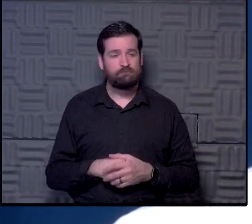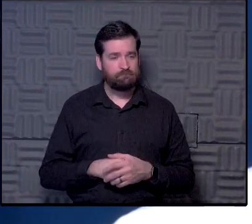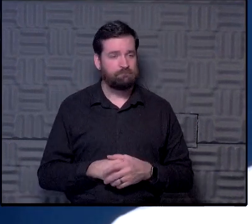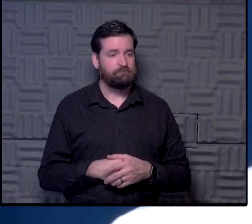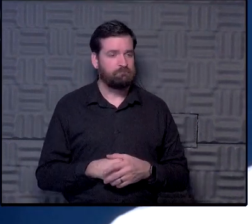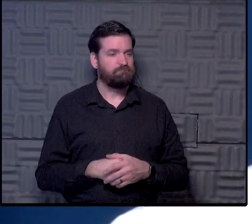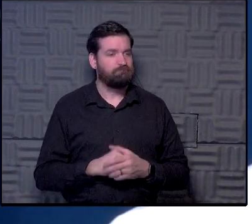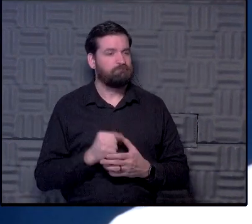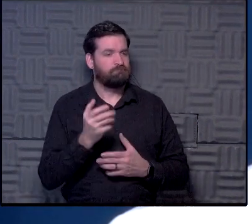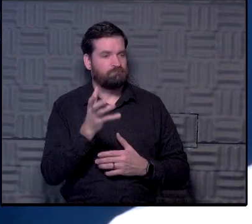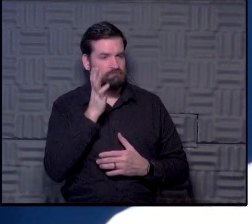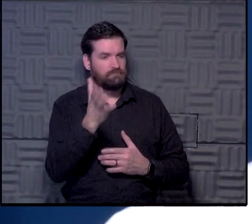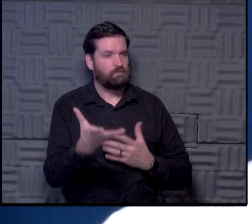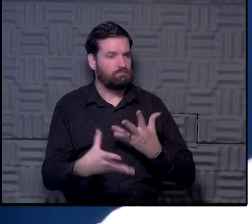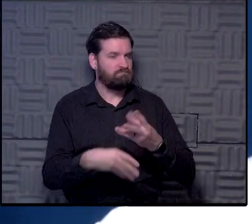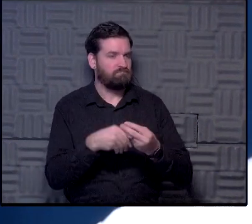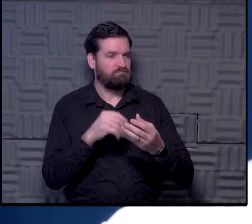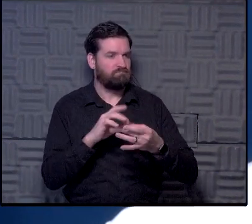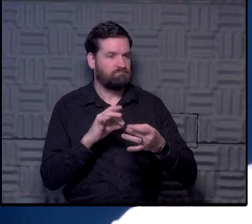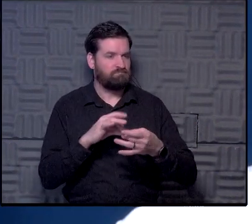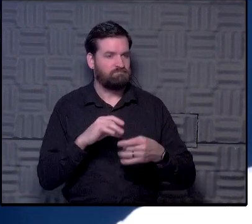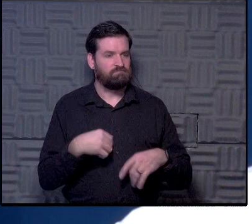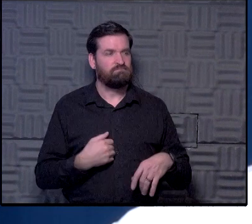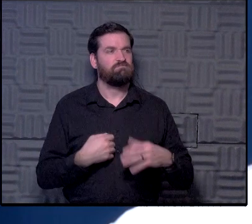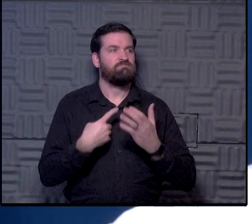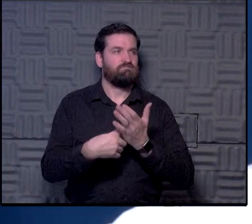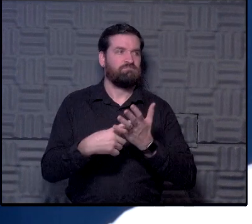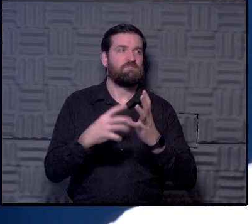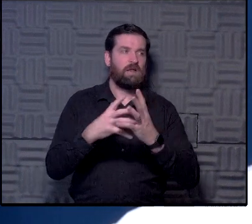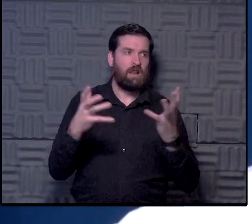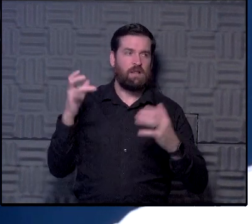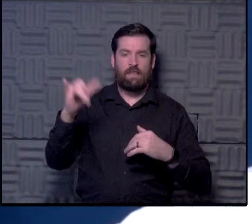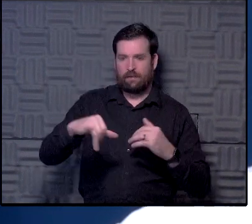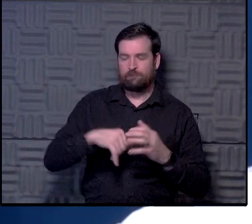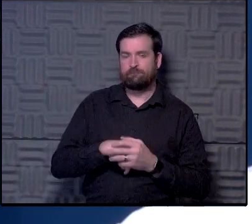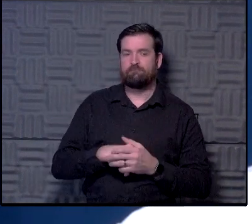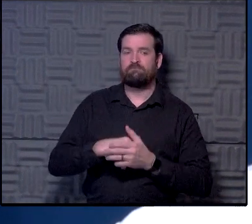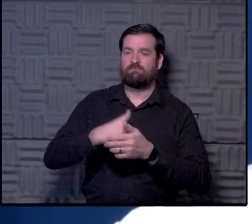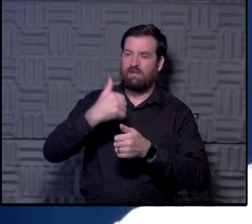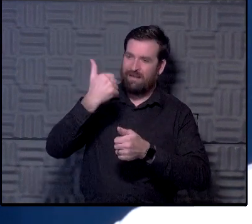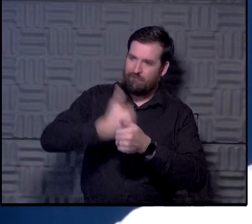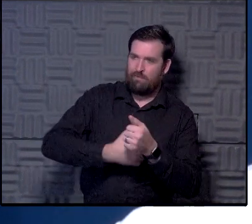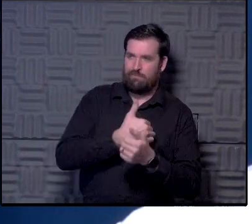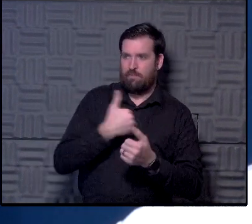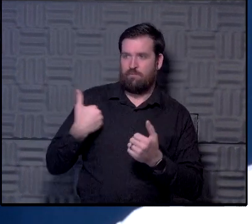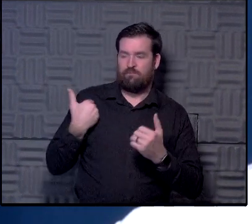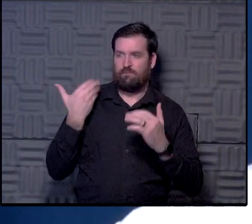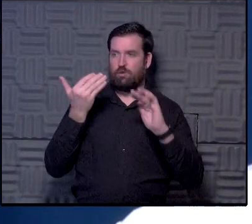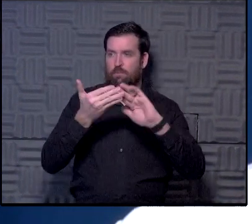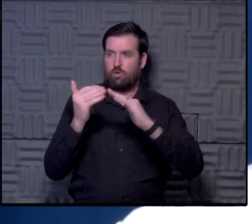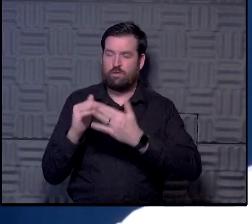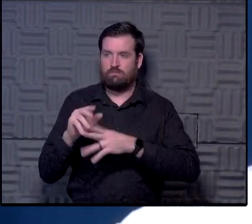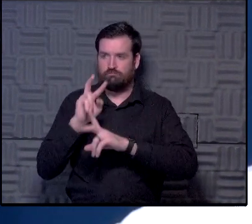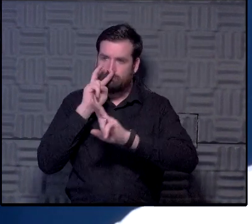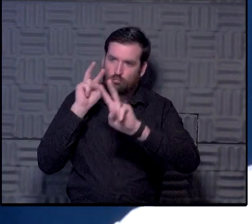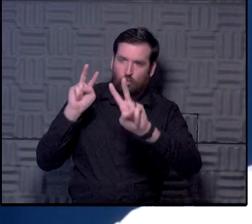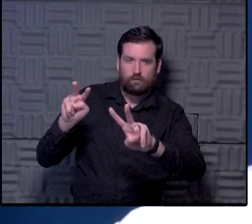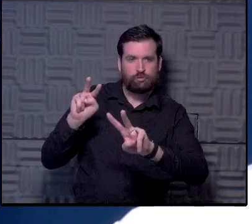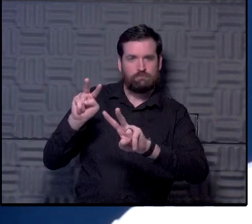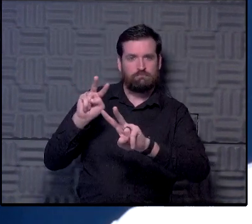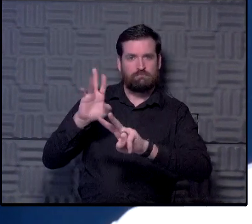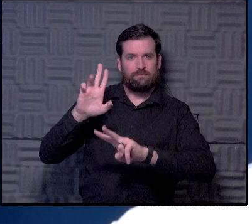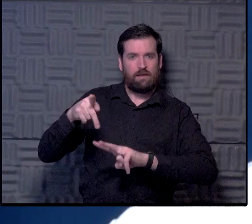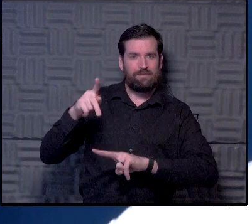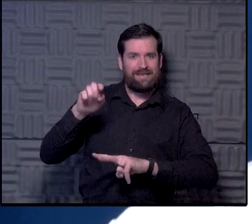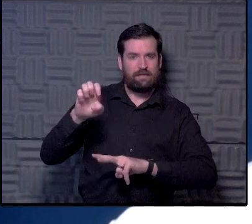I'll tag on to that just a little bit. We've talked a lot about how every member of our community, everyone watching this update today,